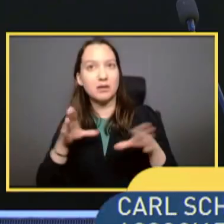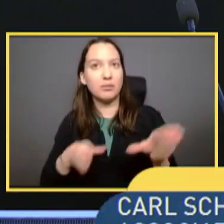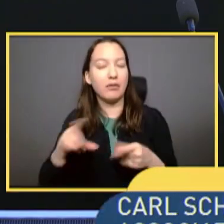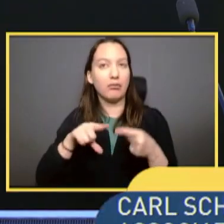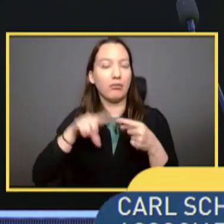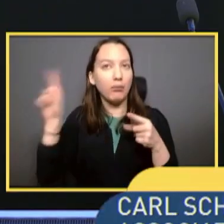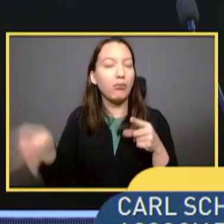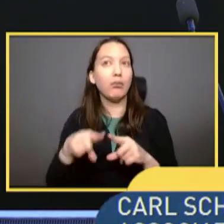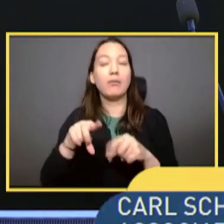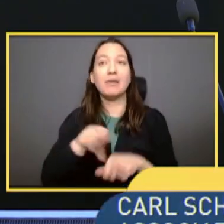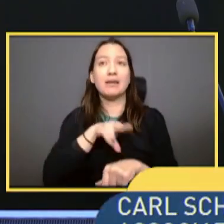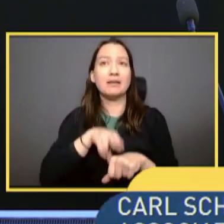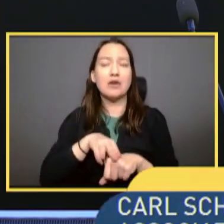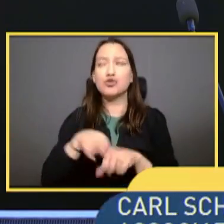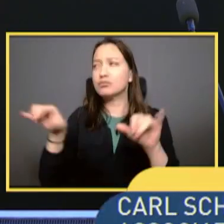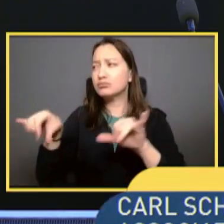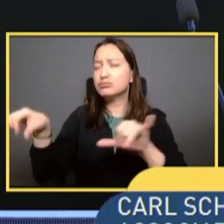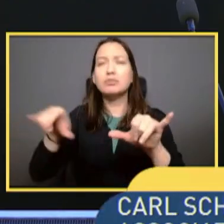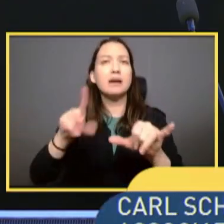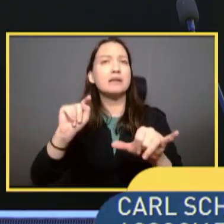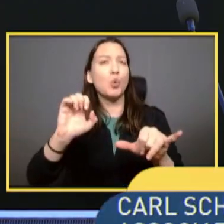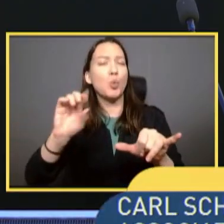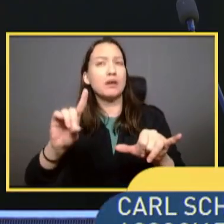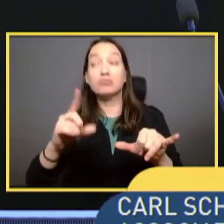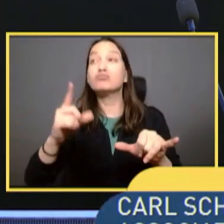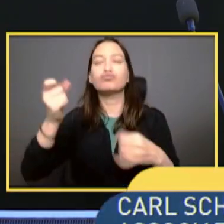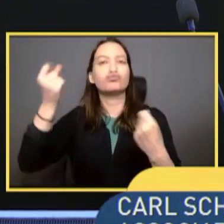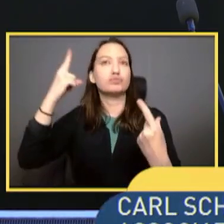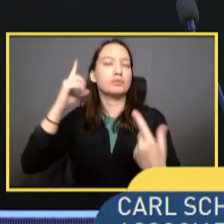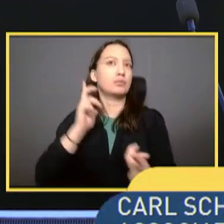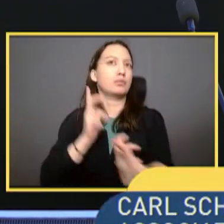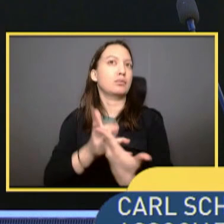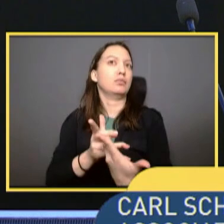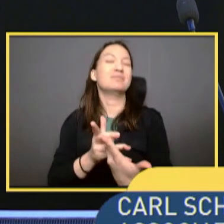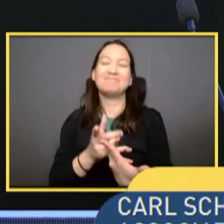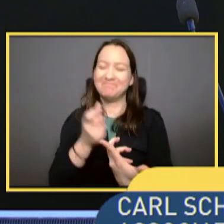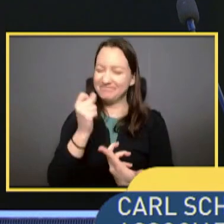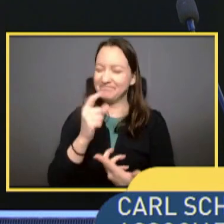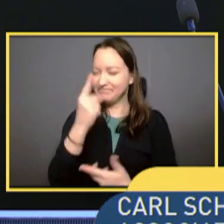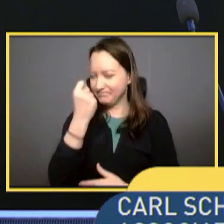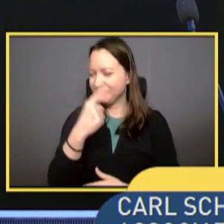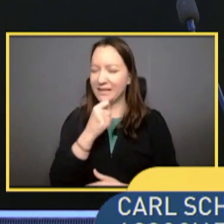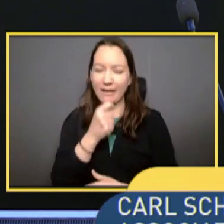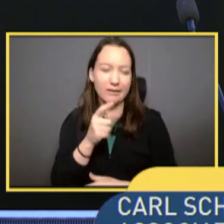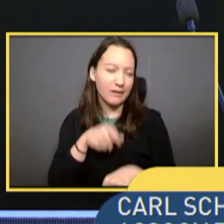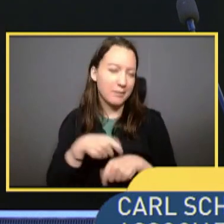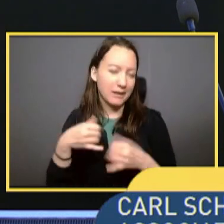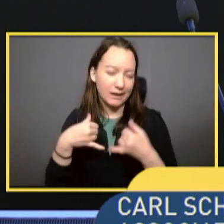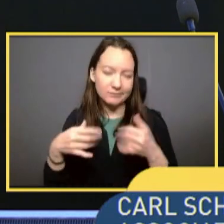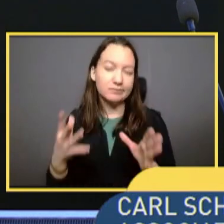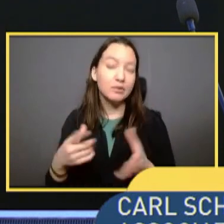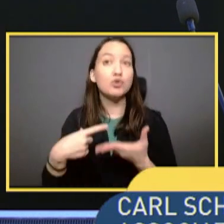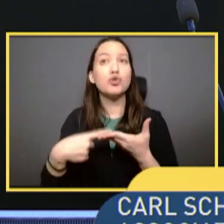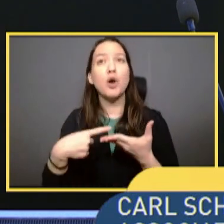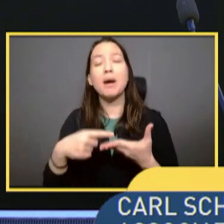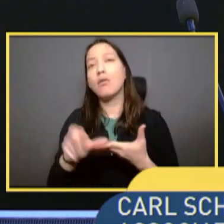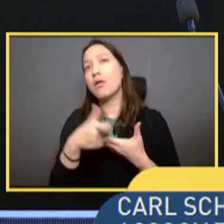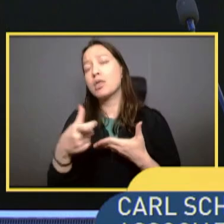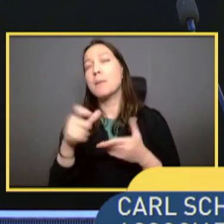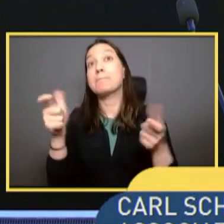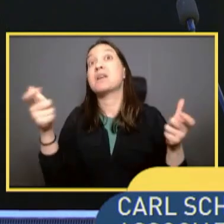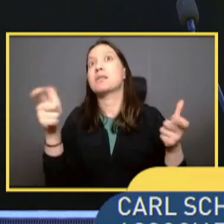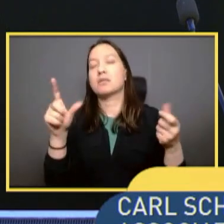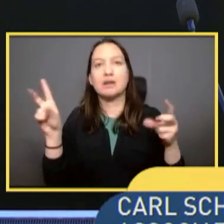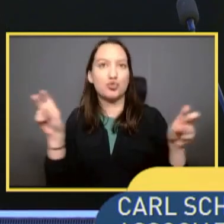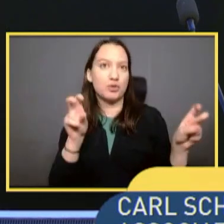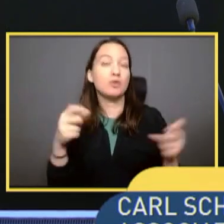projects. While neither testifying for nor against the bill, the Association of Washington Cities shared their stance. We